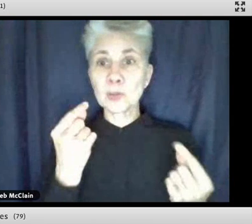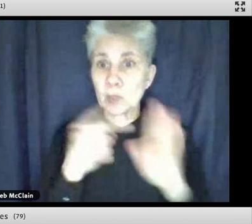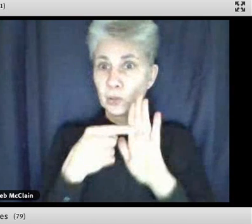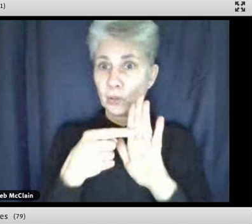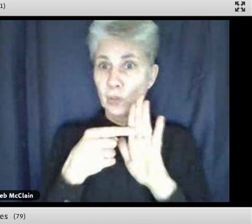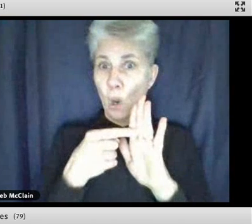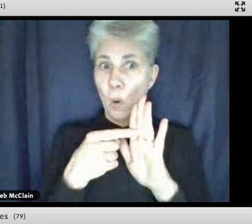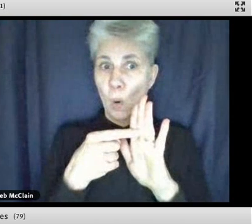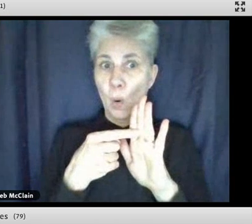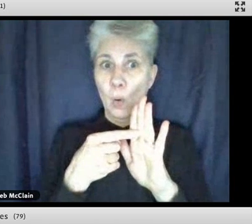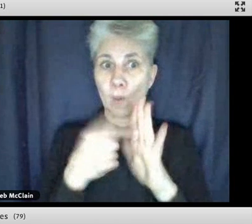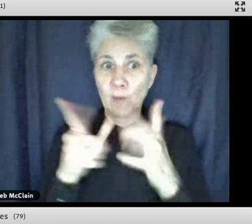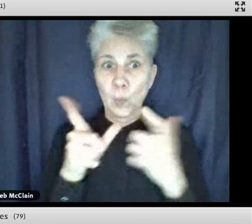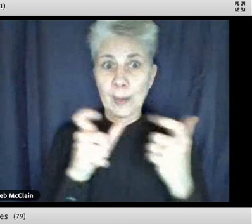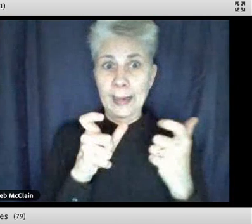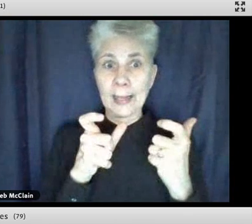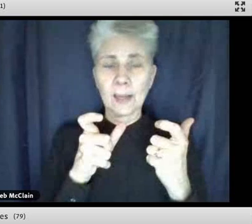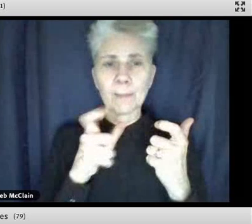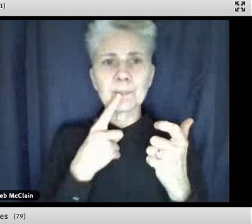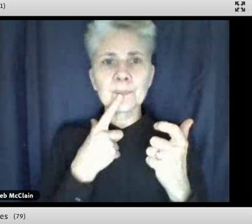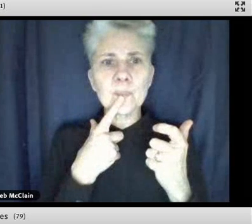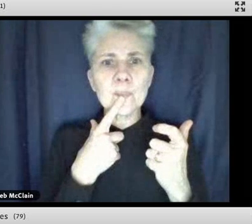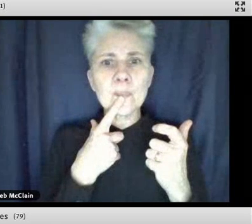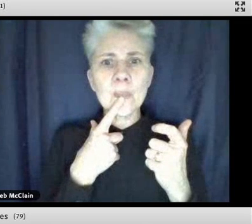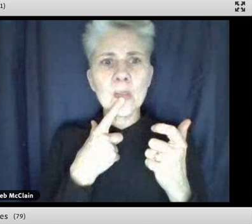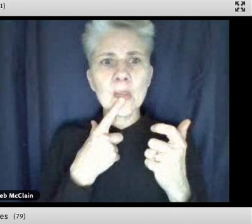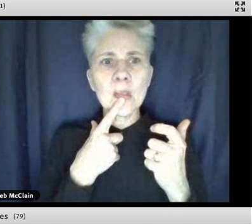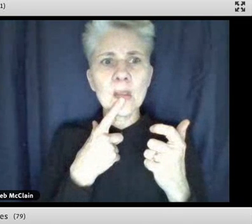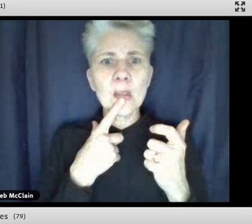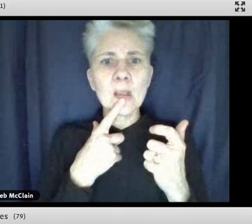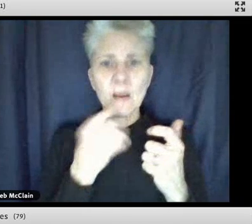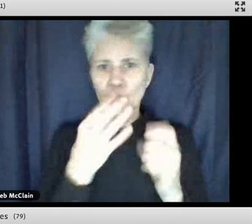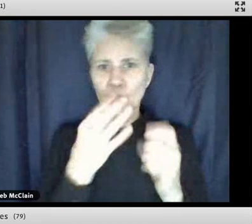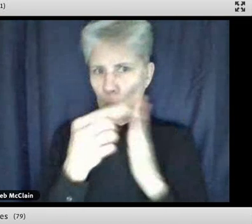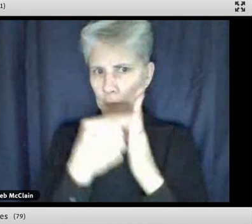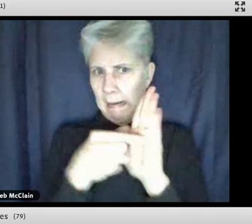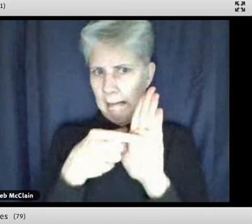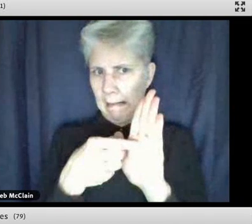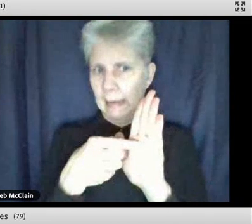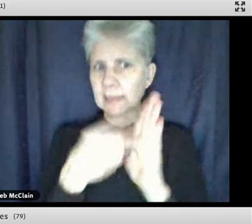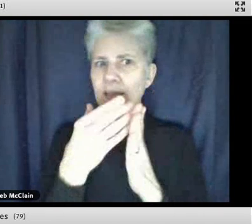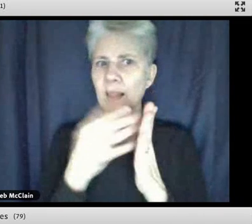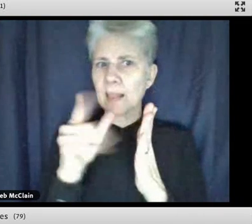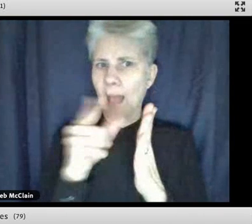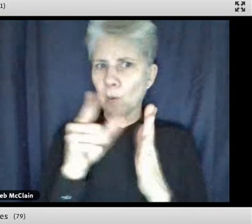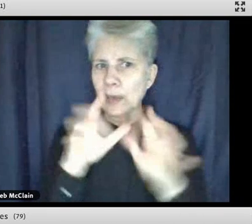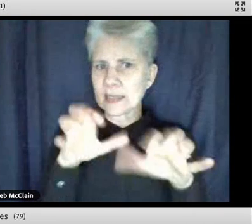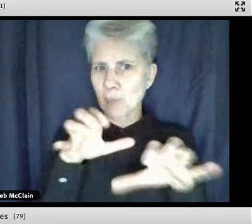a couple of guides that public libraries put out and American libraries.